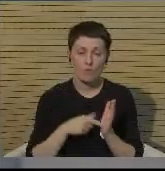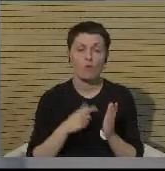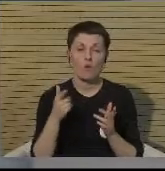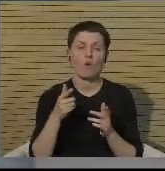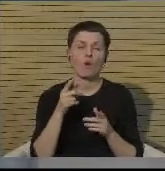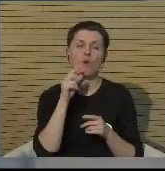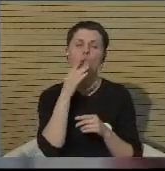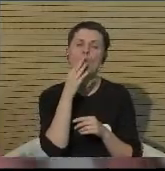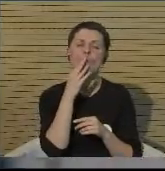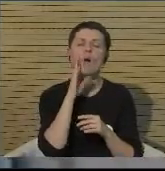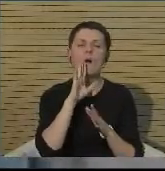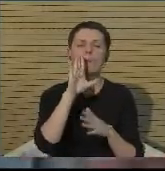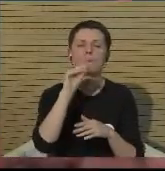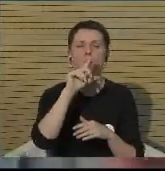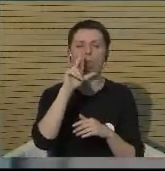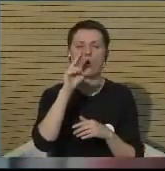verb